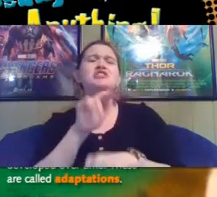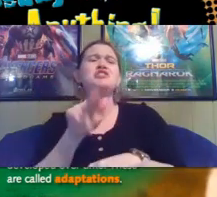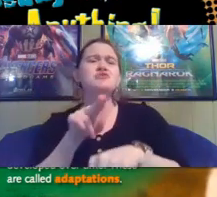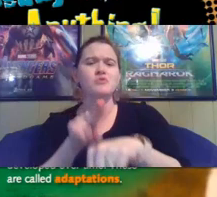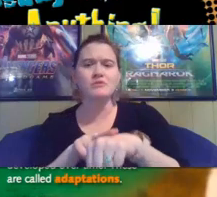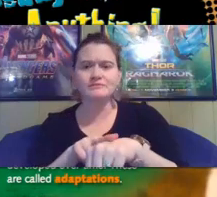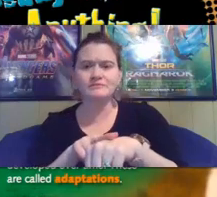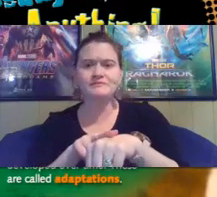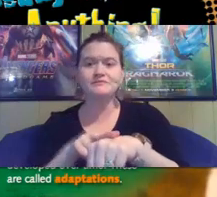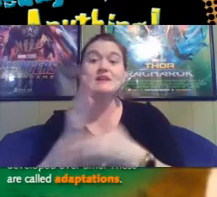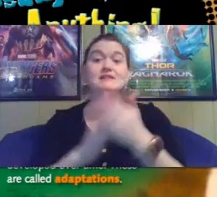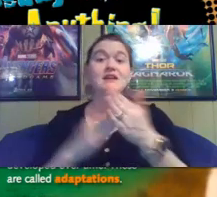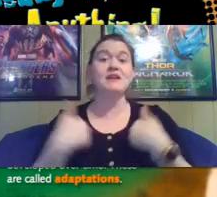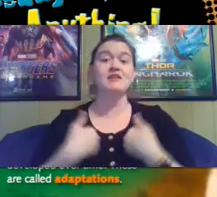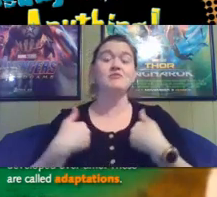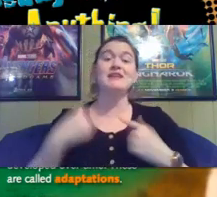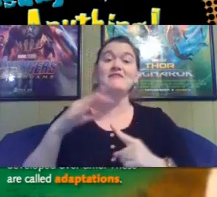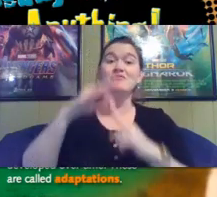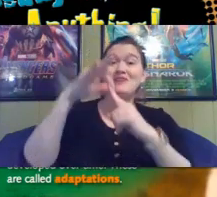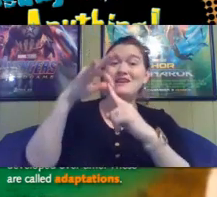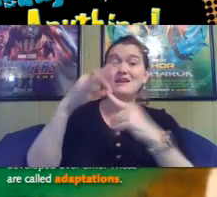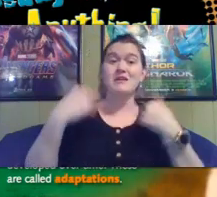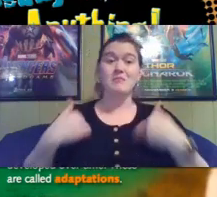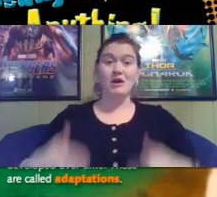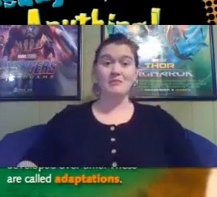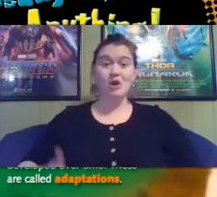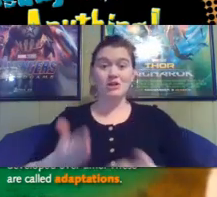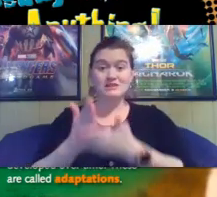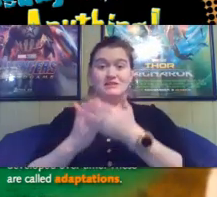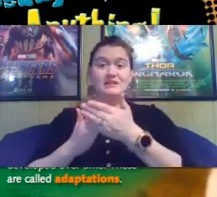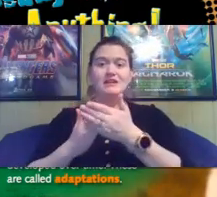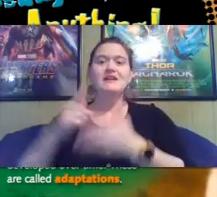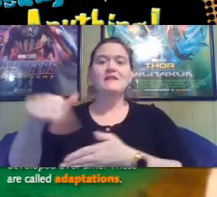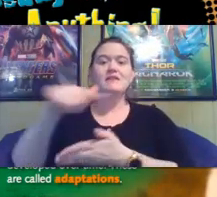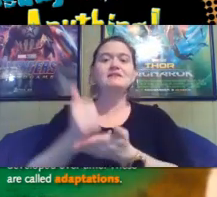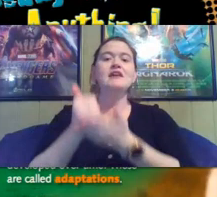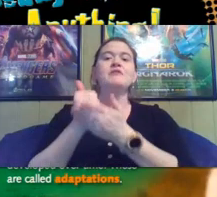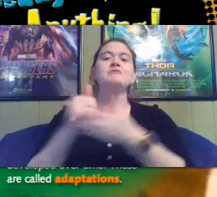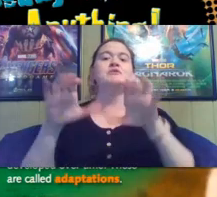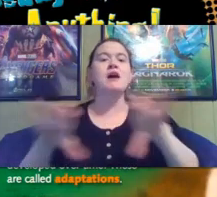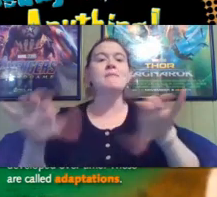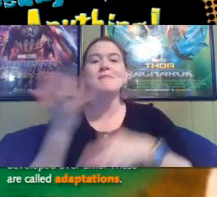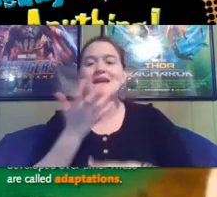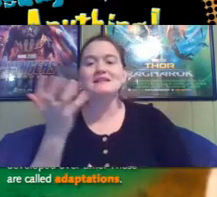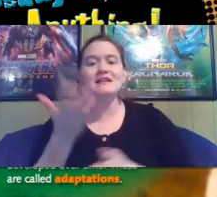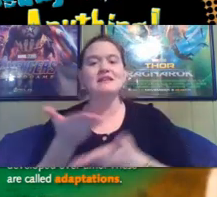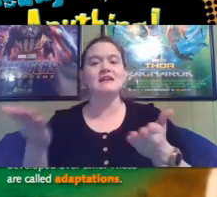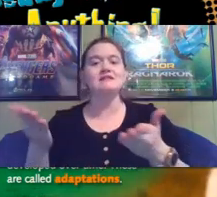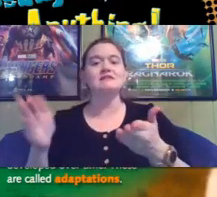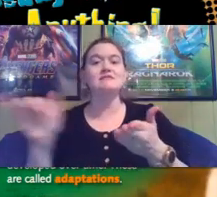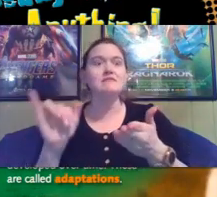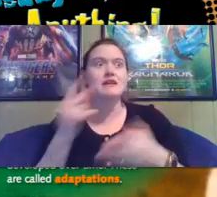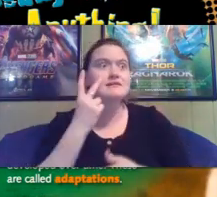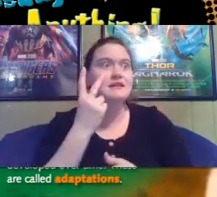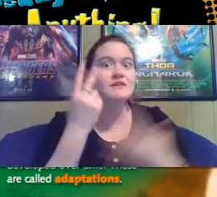more unusual. Some animals have unique body parts. These help them do amazing